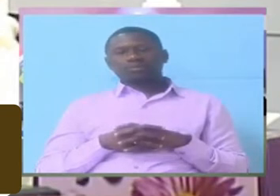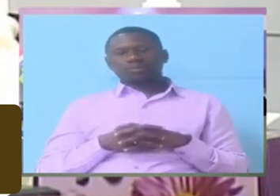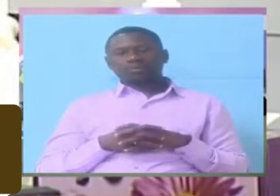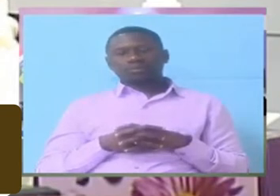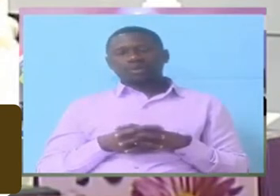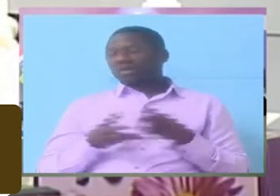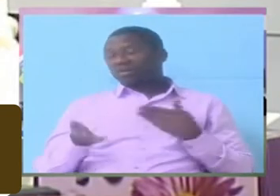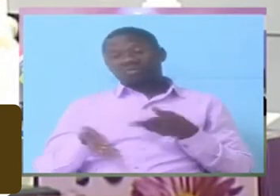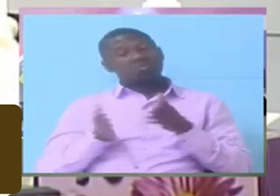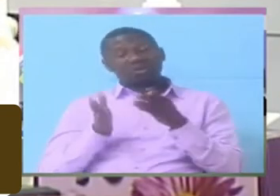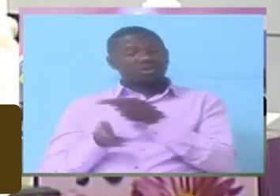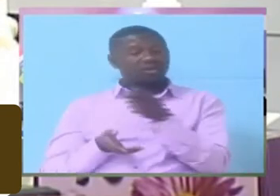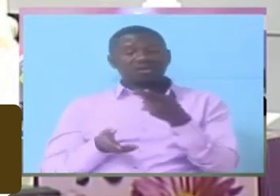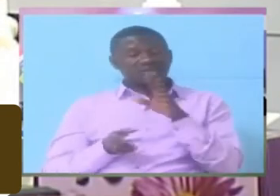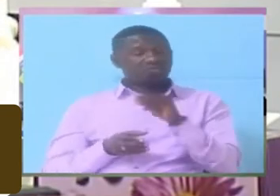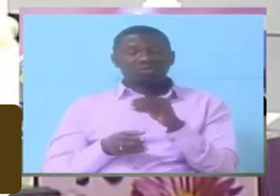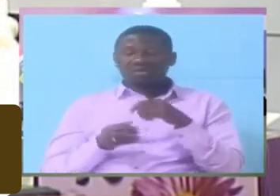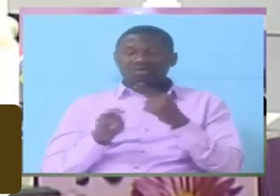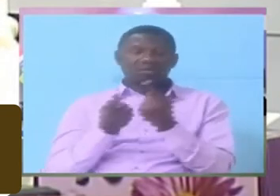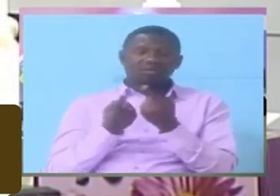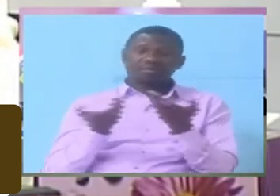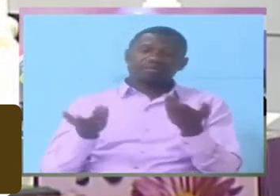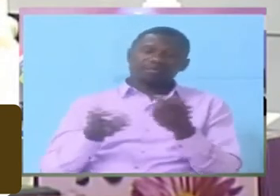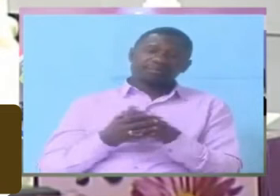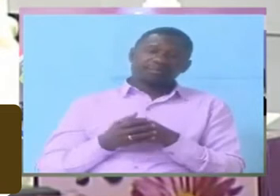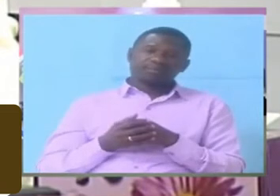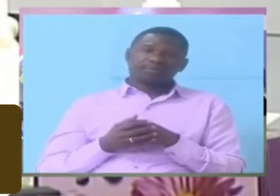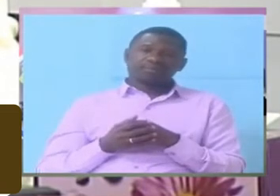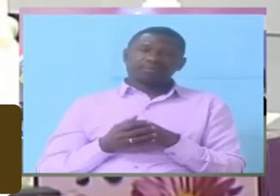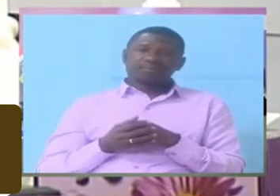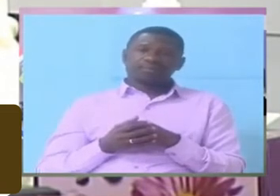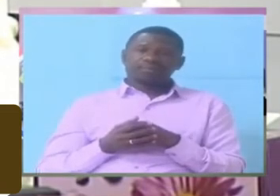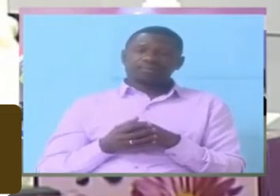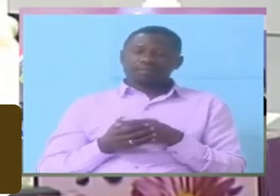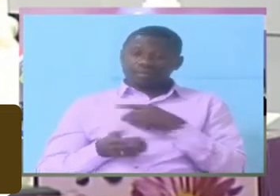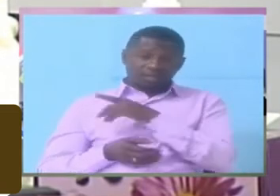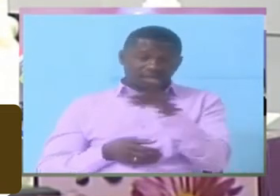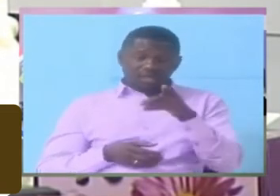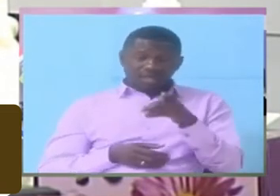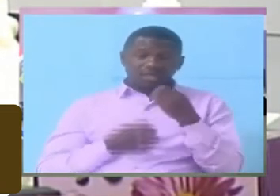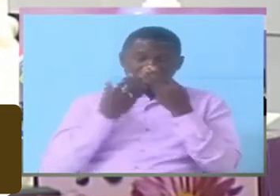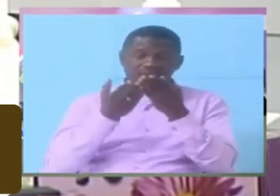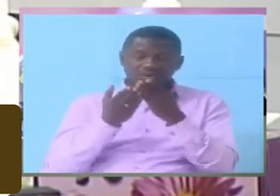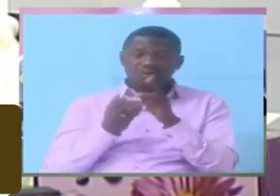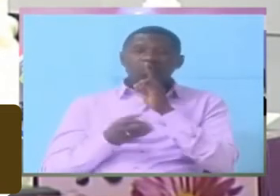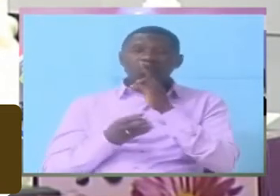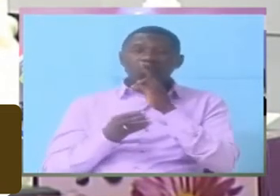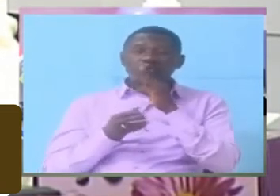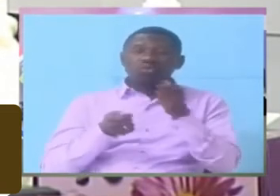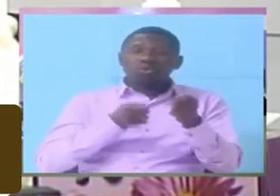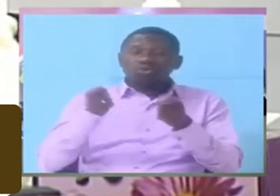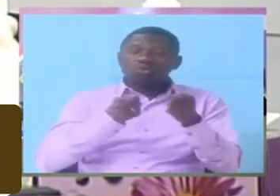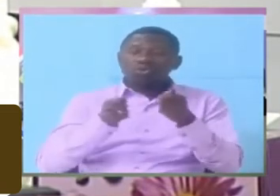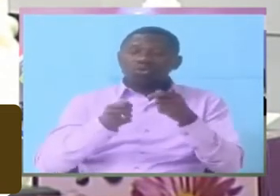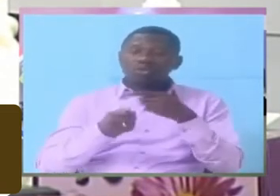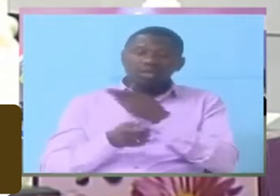they are. O molu be wala nyama nun. Did they ever tell you under whose control they were? Inana kafo ne be juma lamaro. They always say state